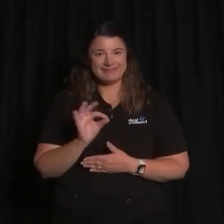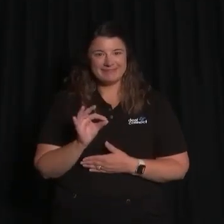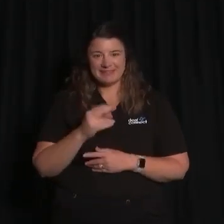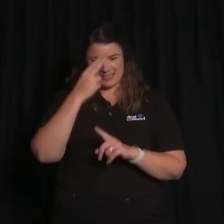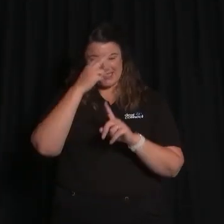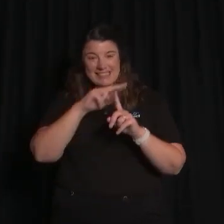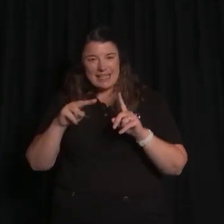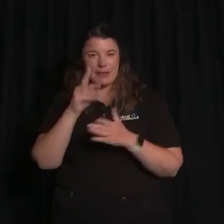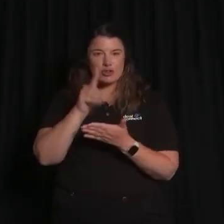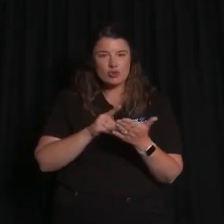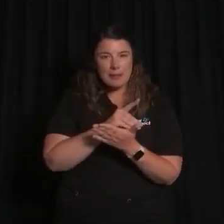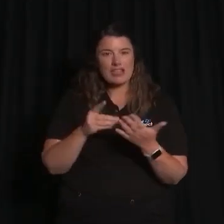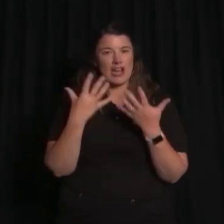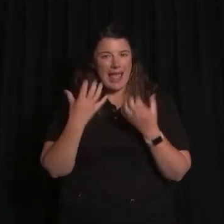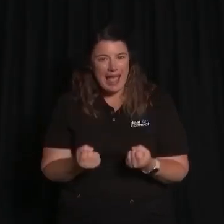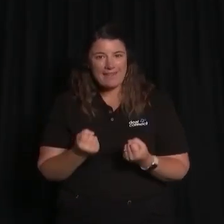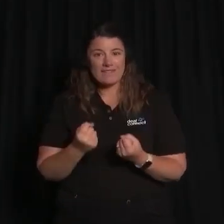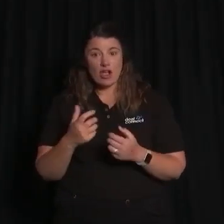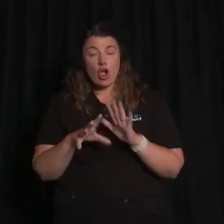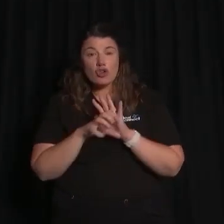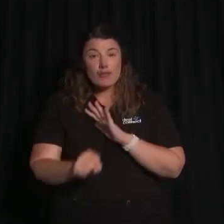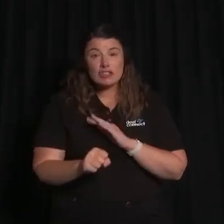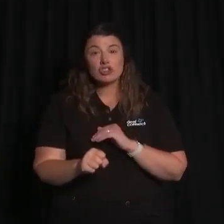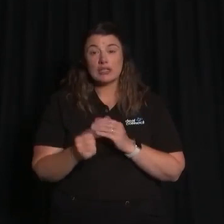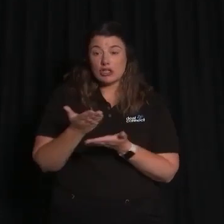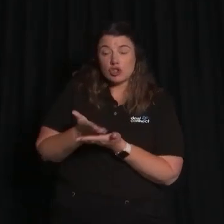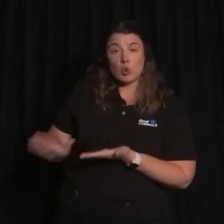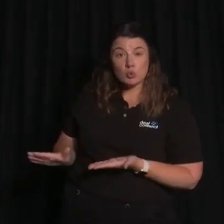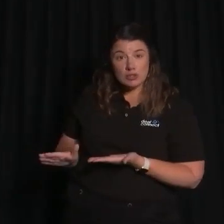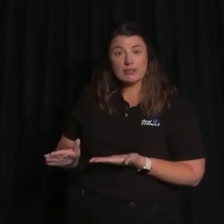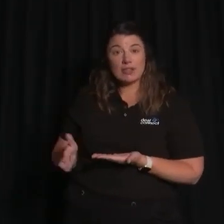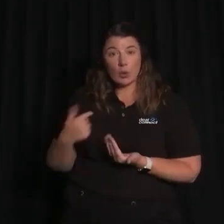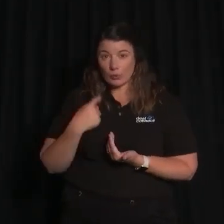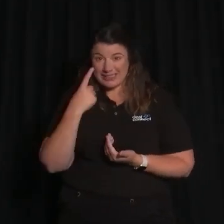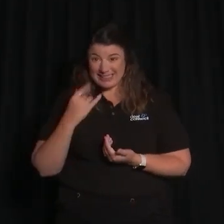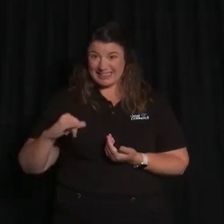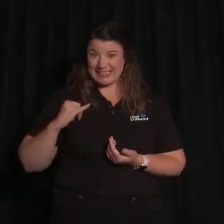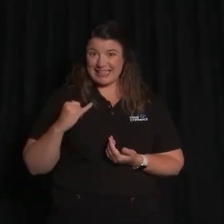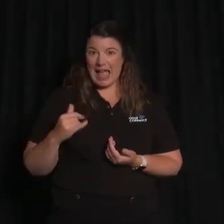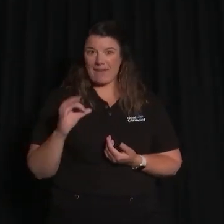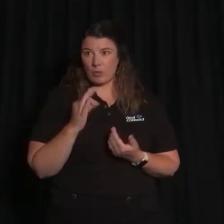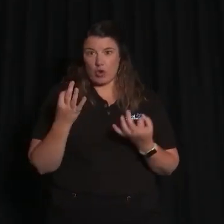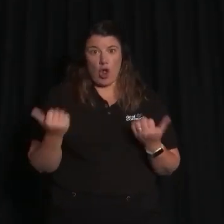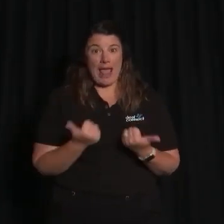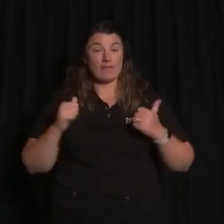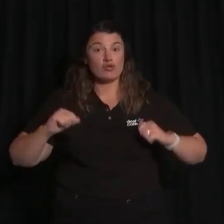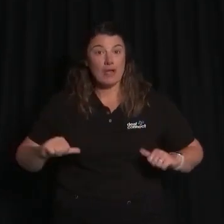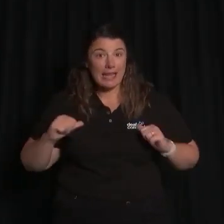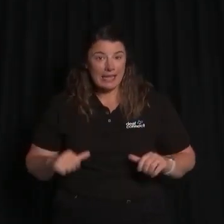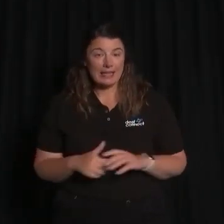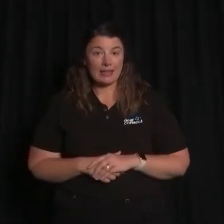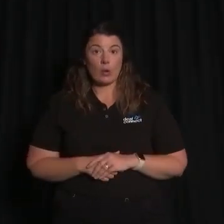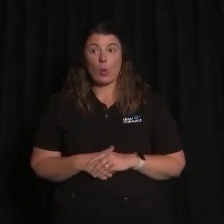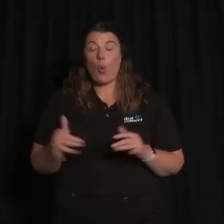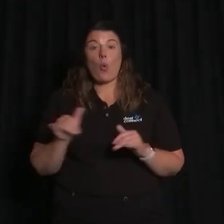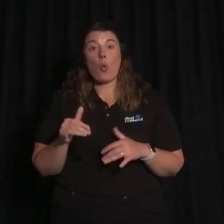and discrimination in healthcare settings, of aggressions, of acts of exclusion. We see staff who are insufficiently trained or